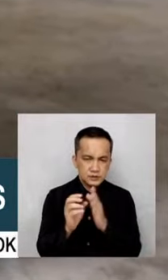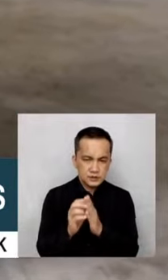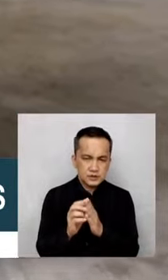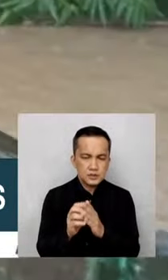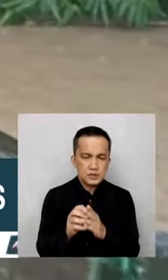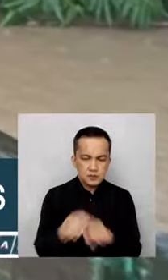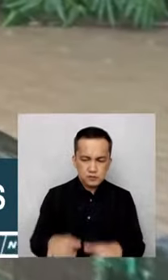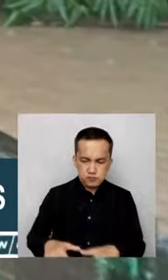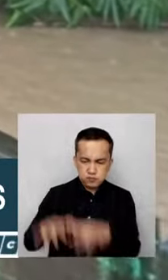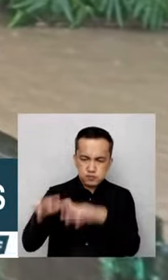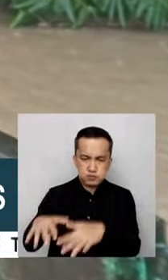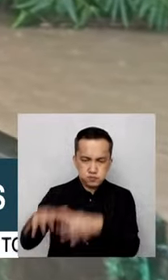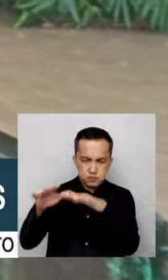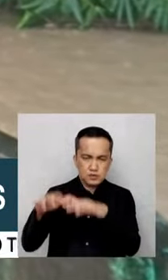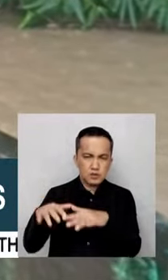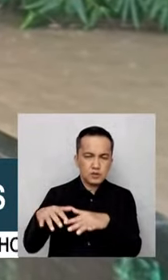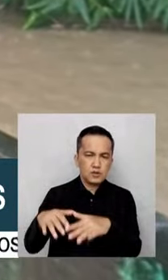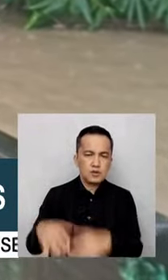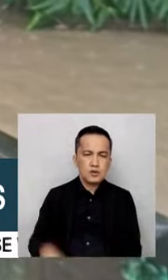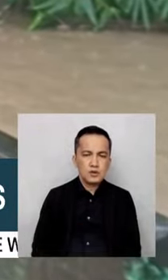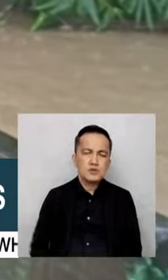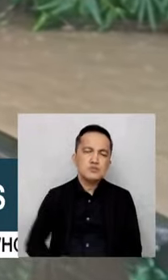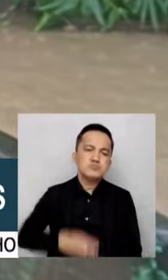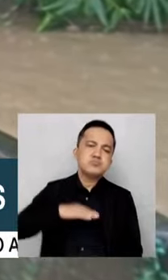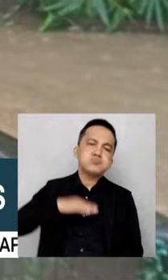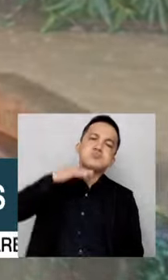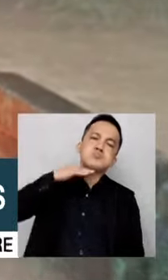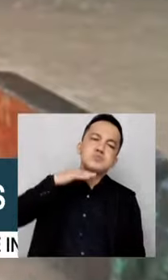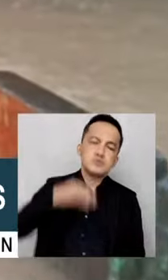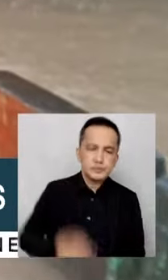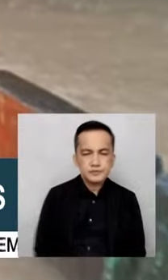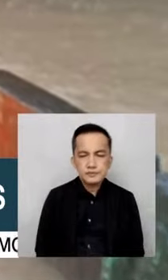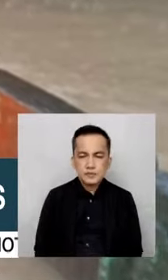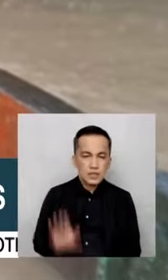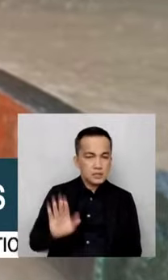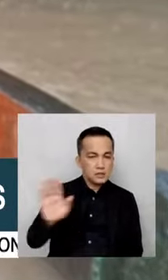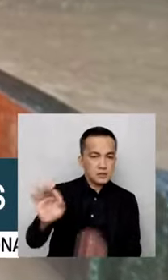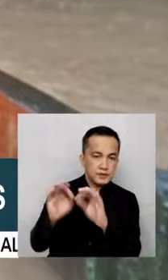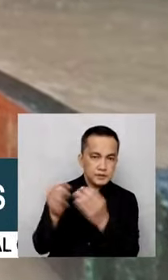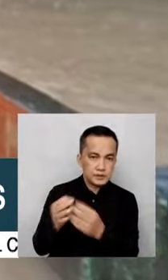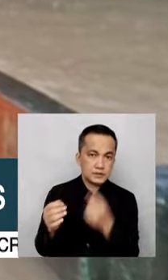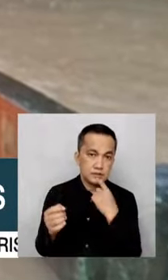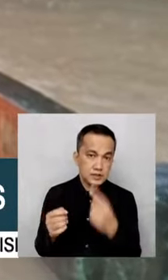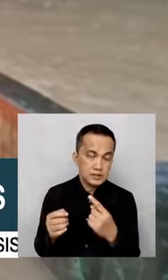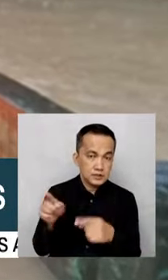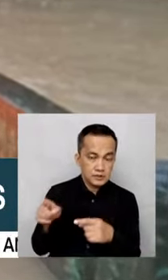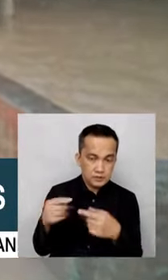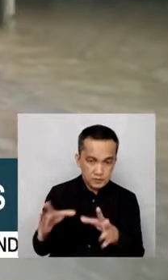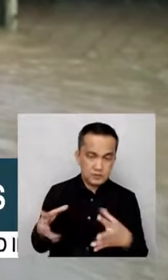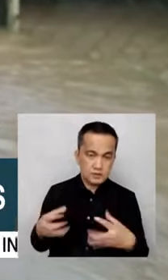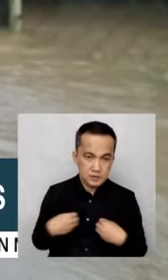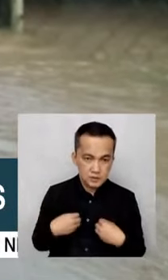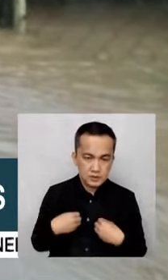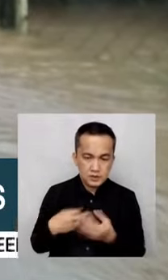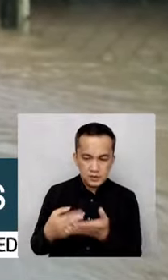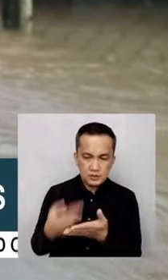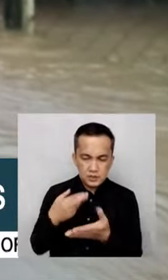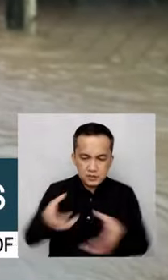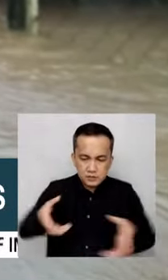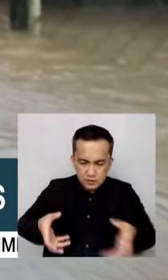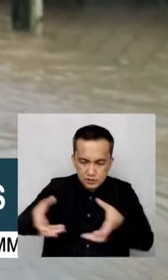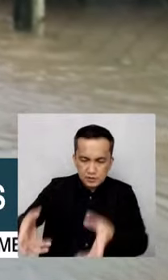in their area reached neck deep. The family said they already received rice and canned goods as